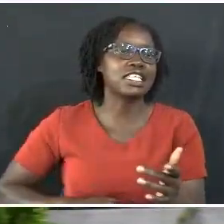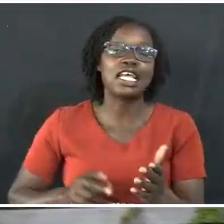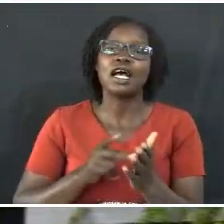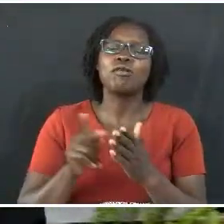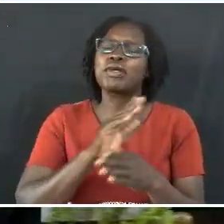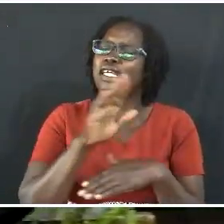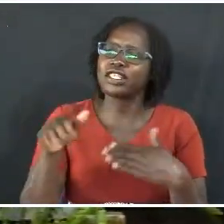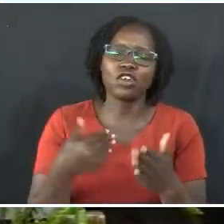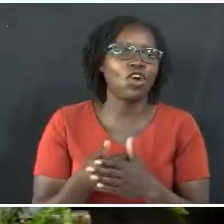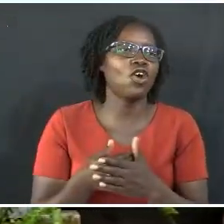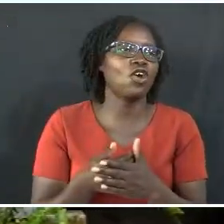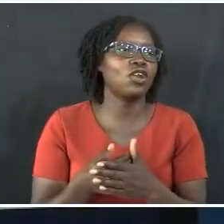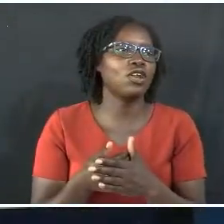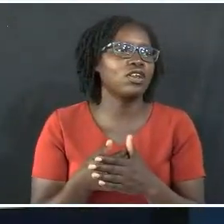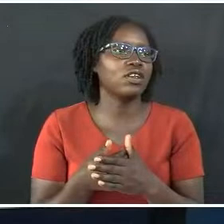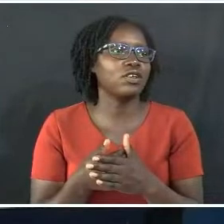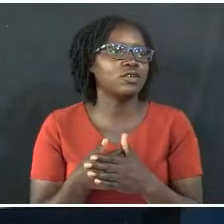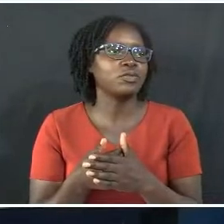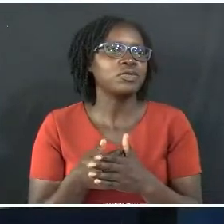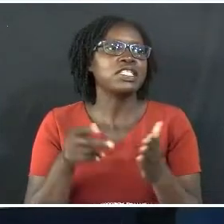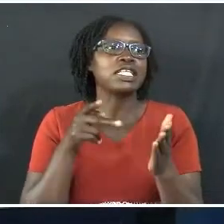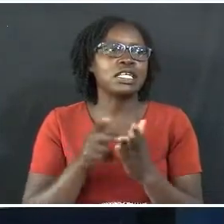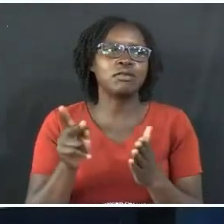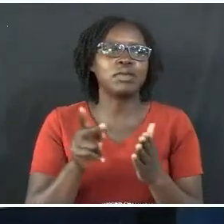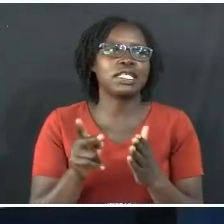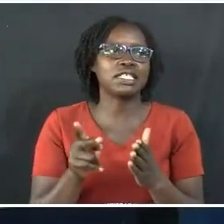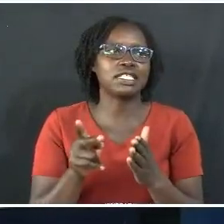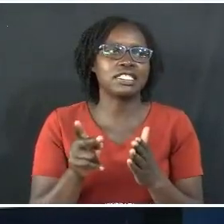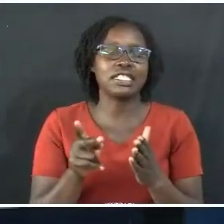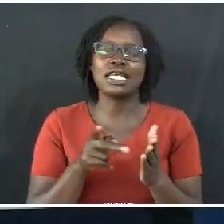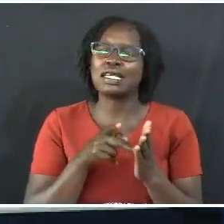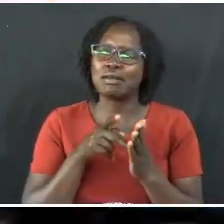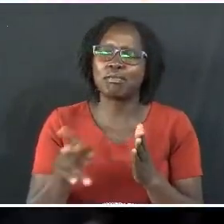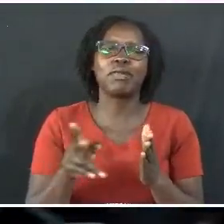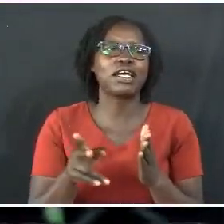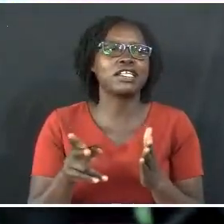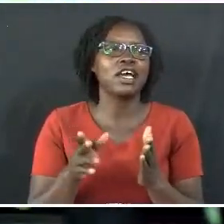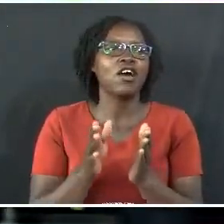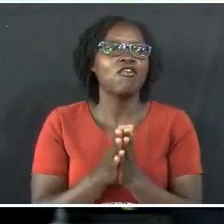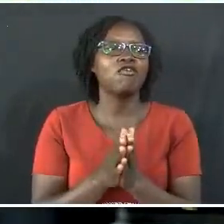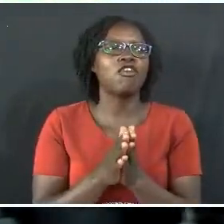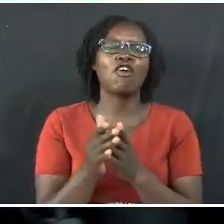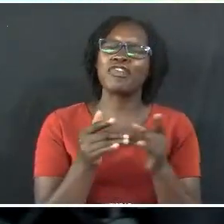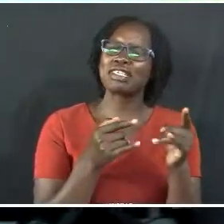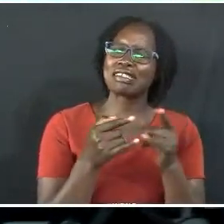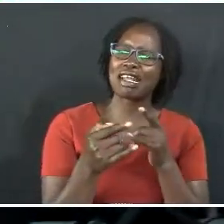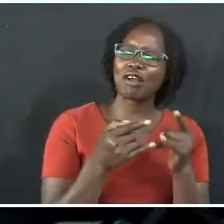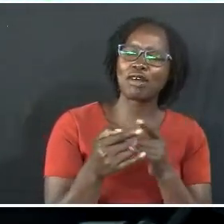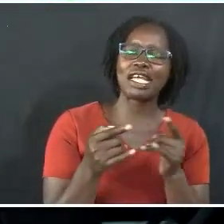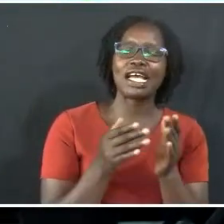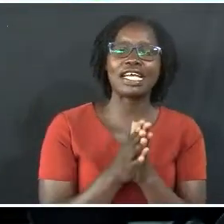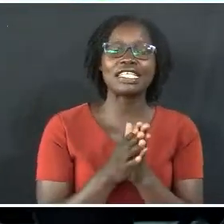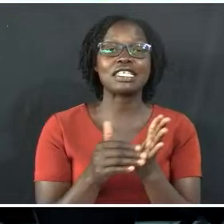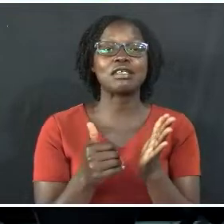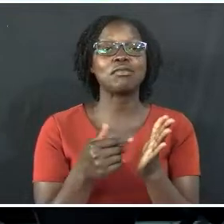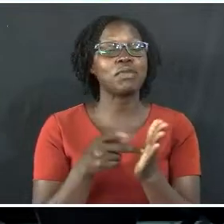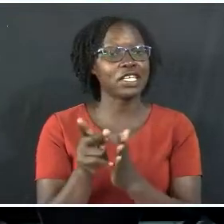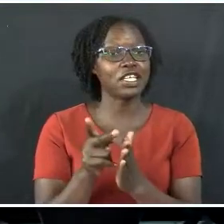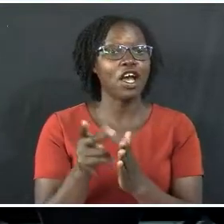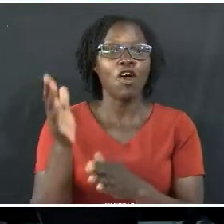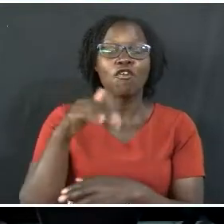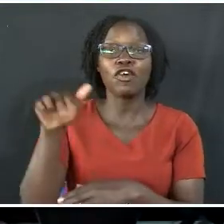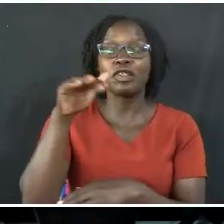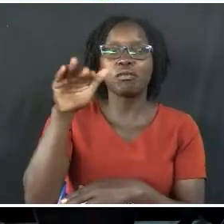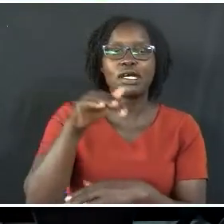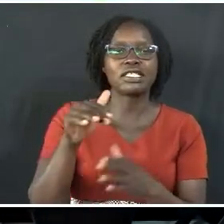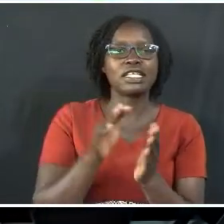paid it all. He paid it. He paid for the crown. And he paid for the mansion. He